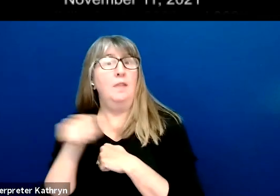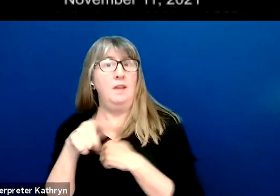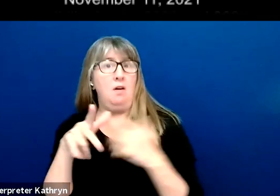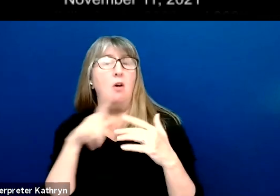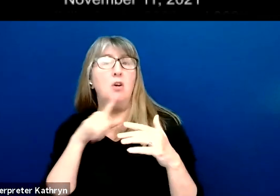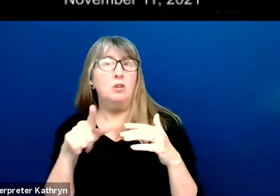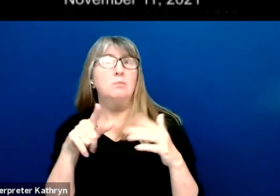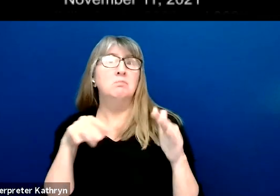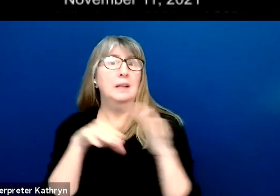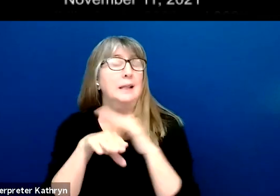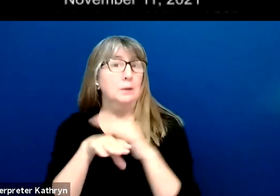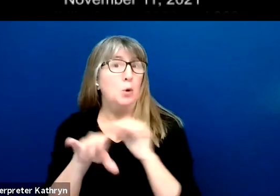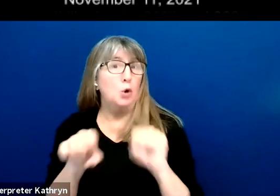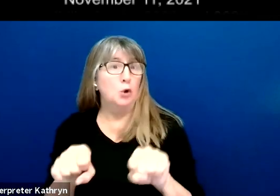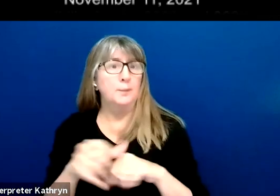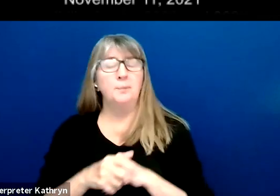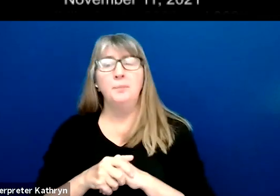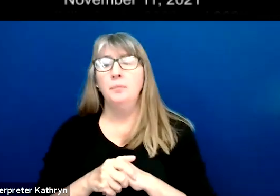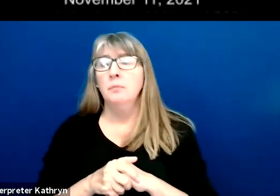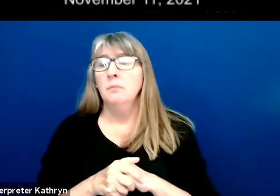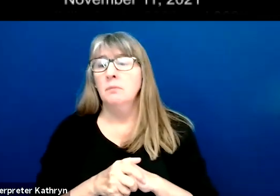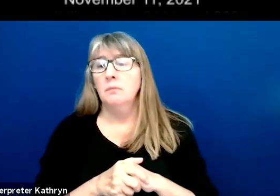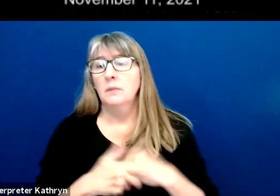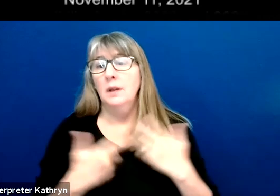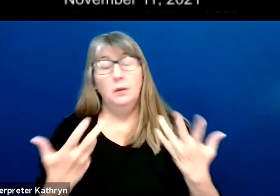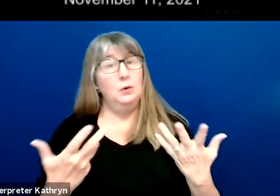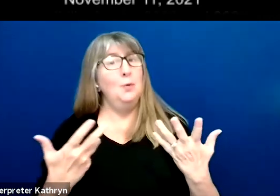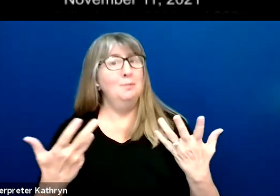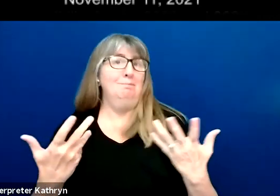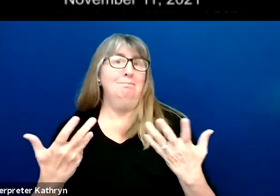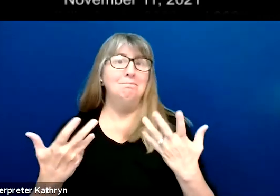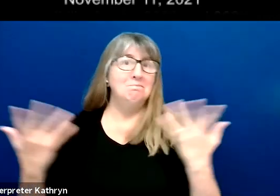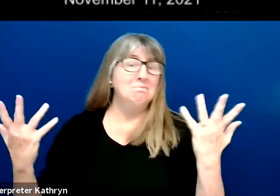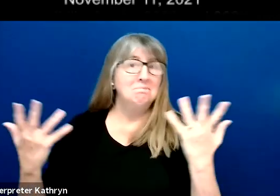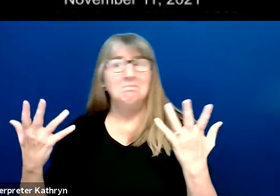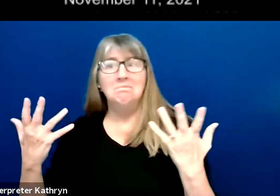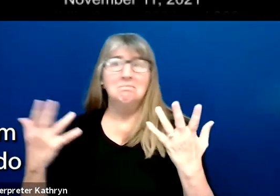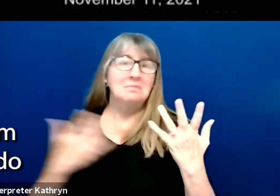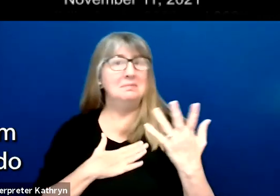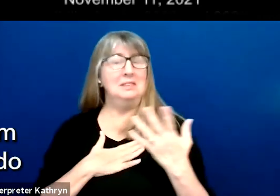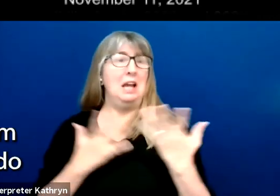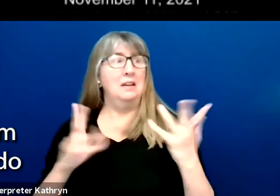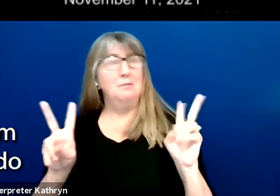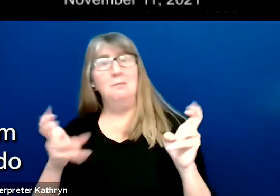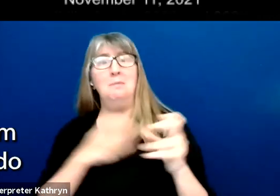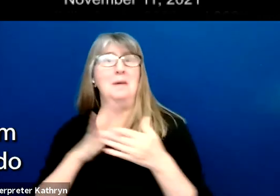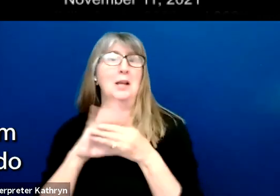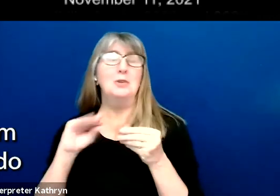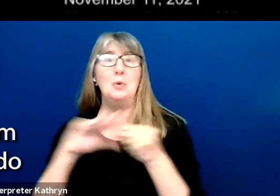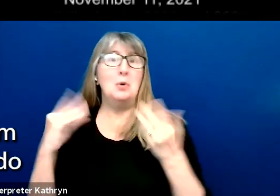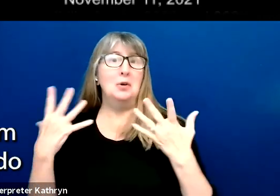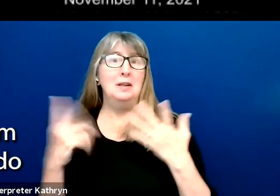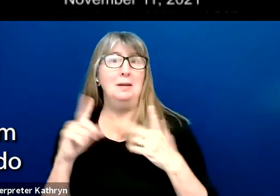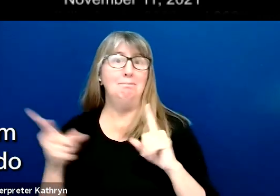And so that's how my story, I'm gonna sort of end on that. My story comes full circle